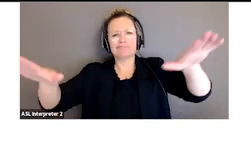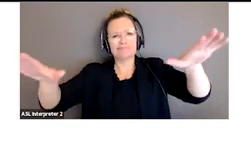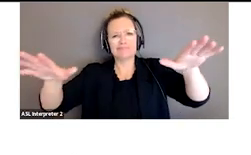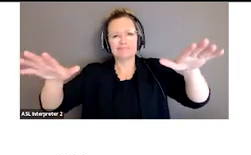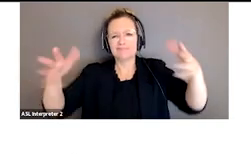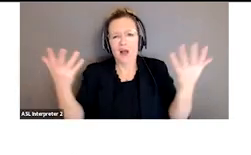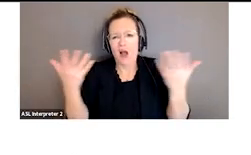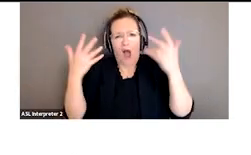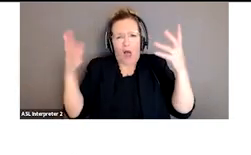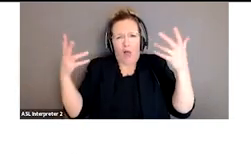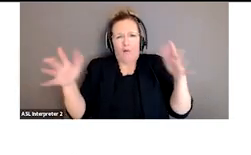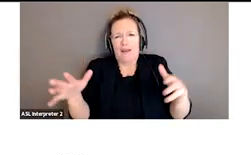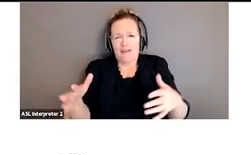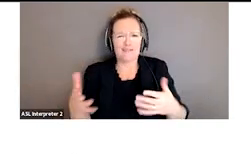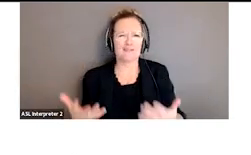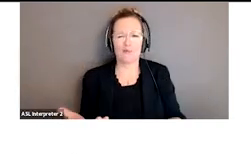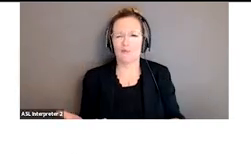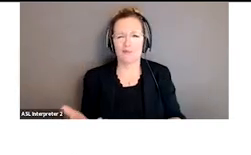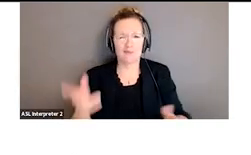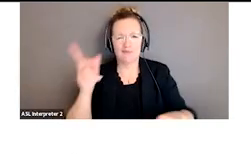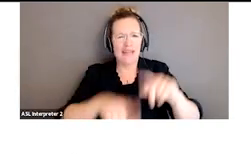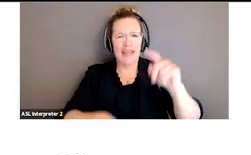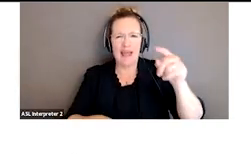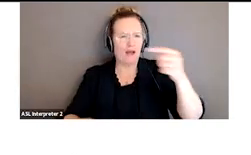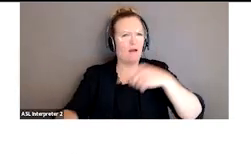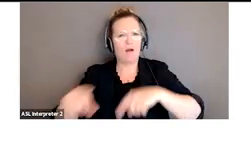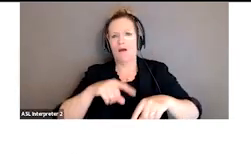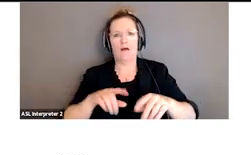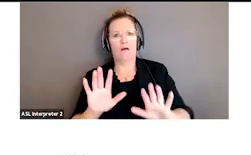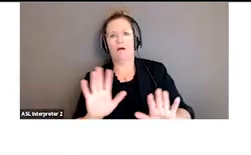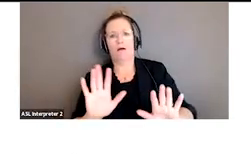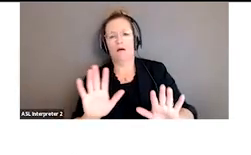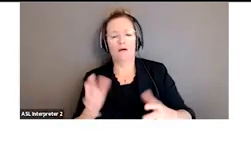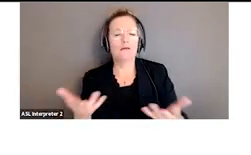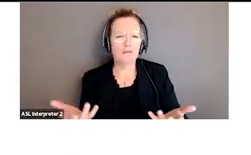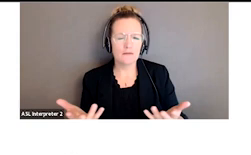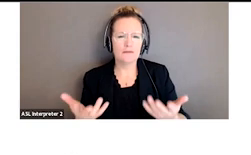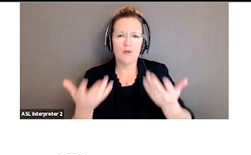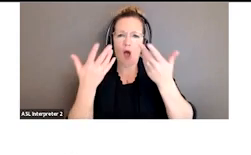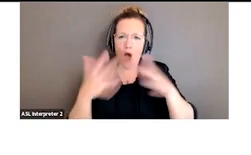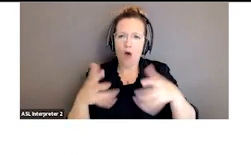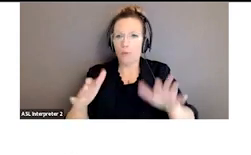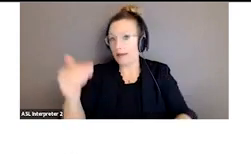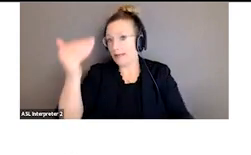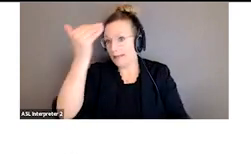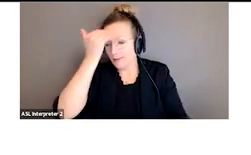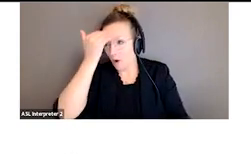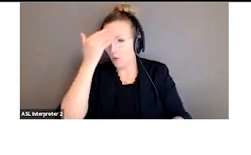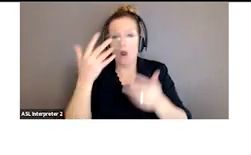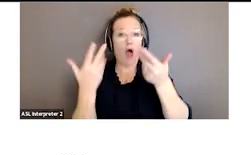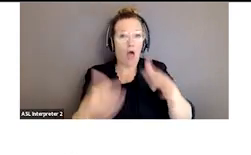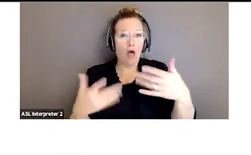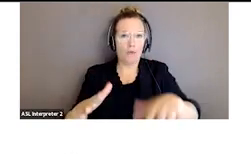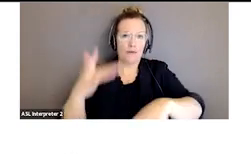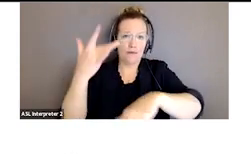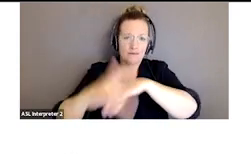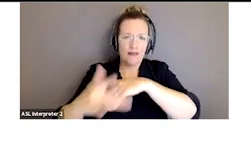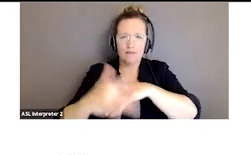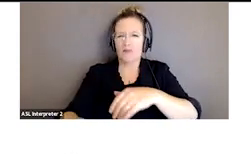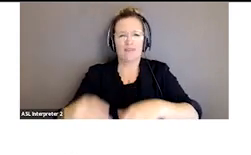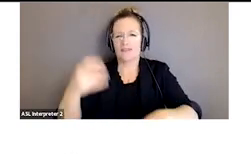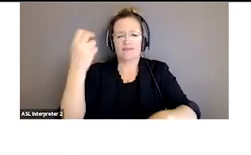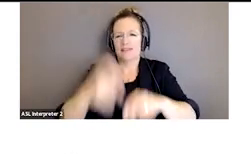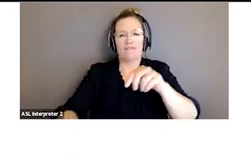you're operating. So it is a known thing that is published and it's available to the public. So